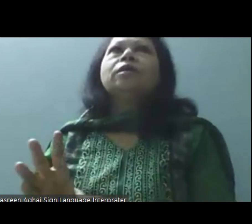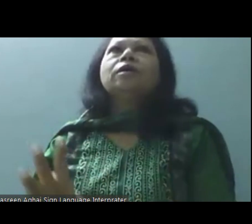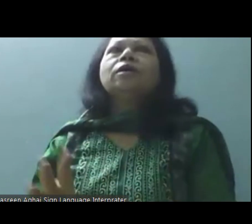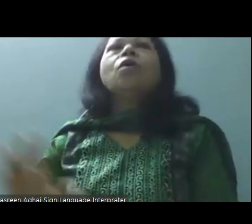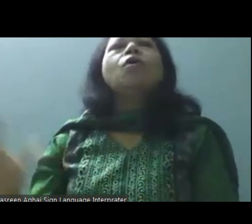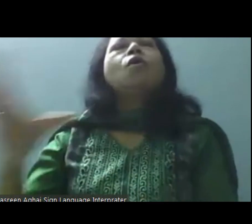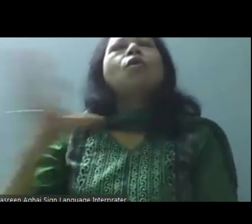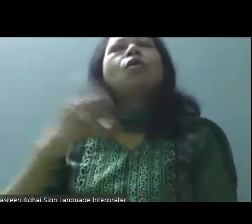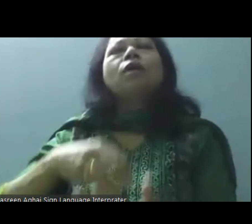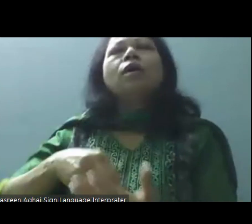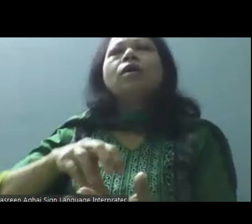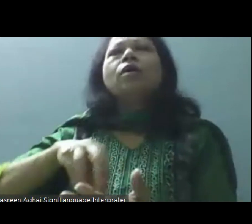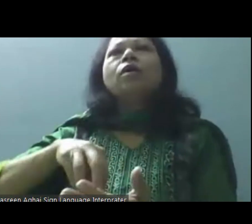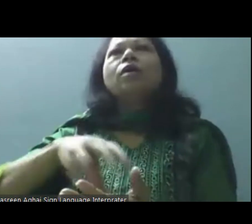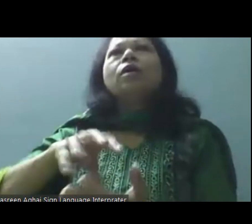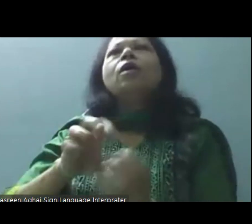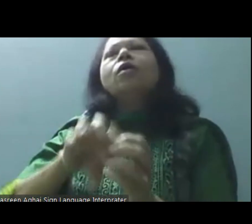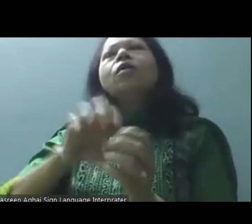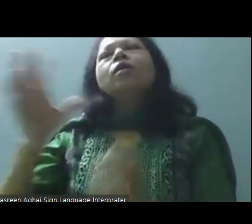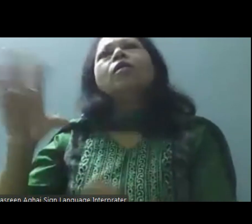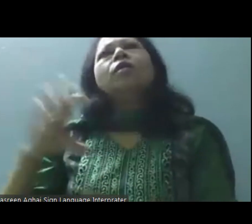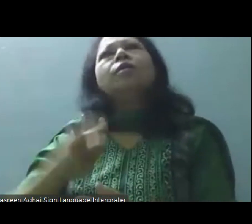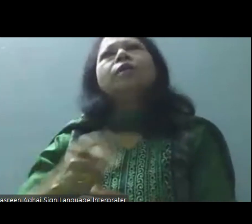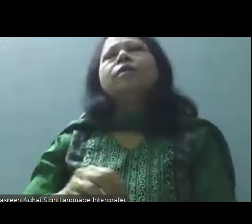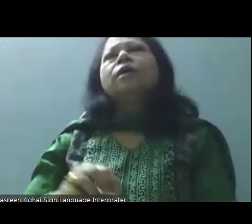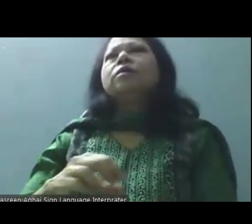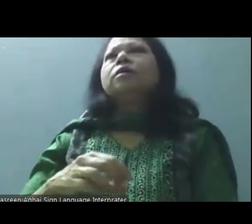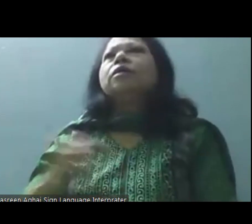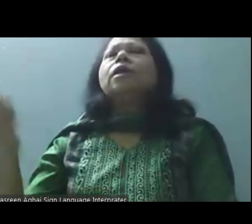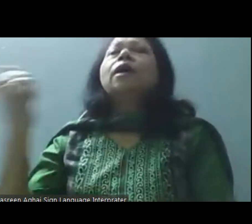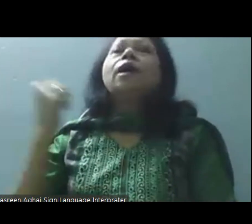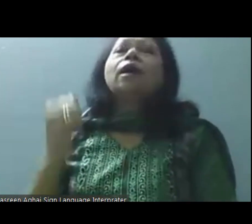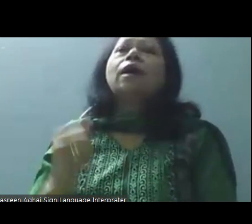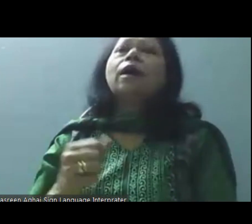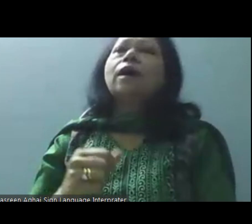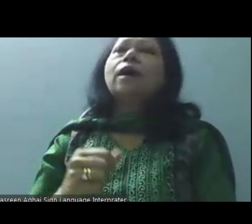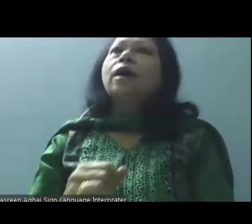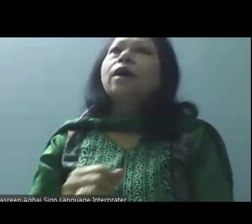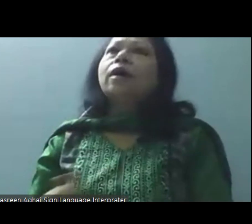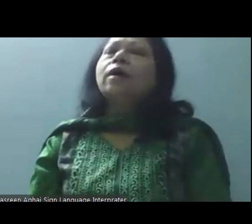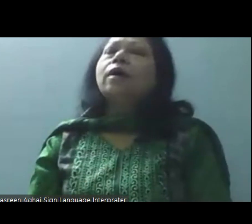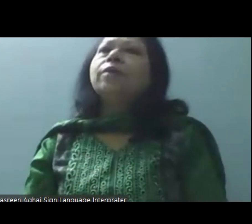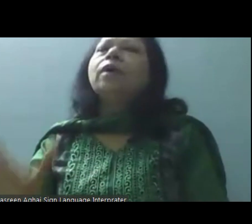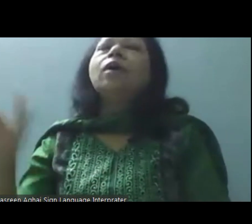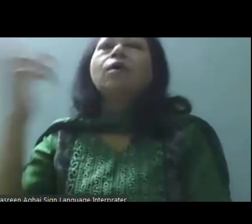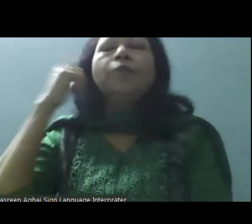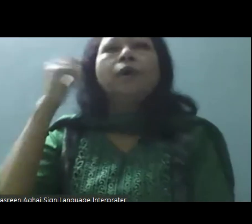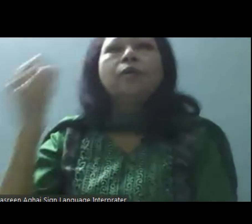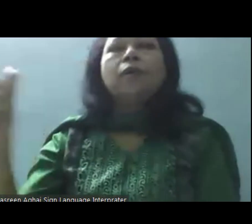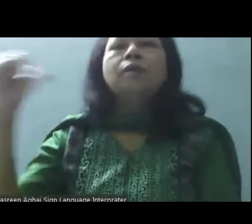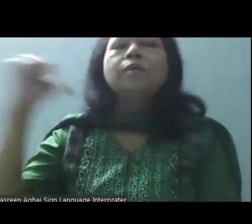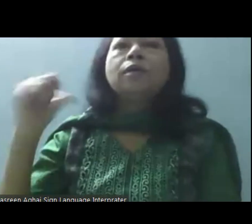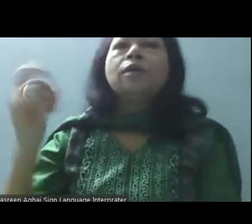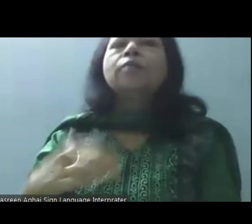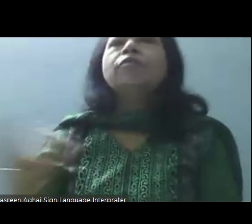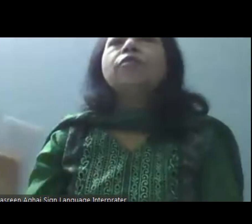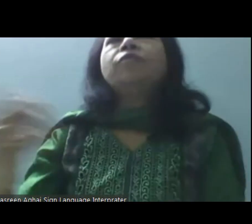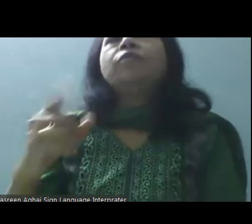countries easily, without protocols and without